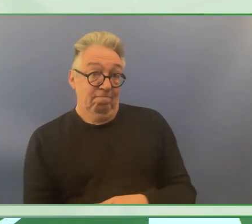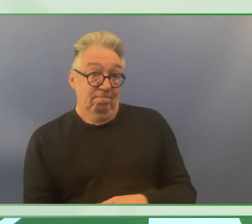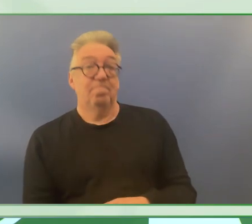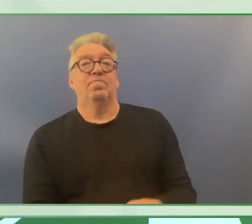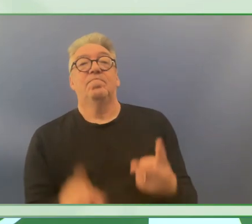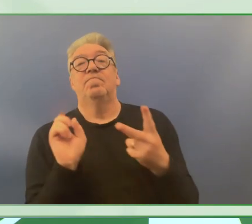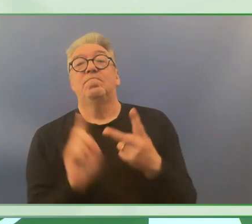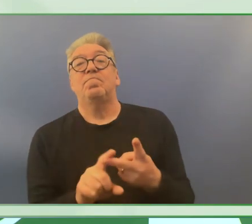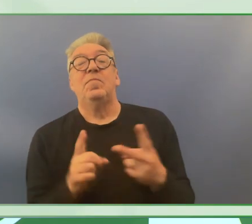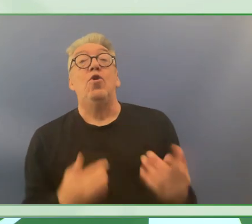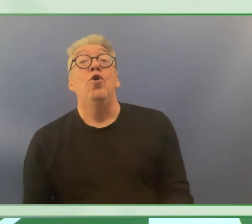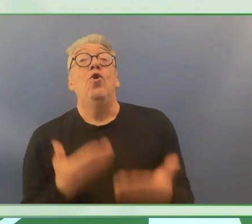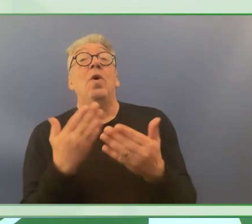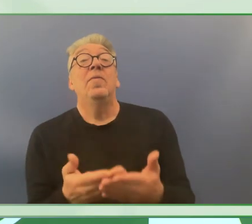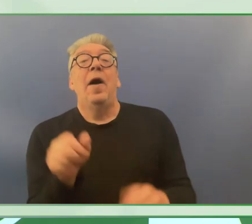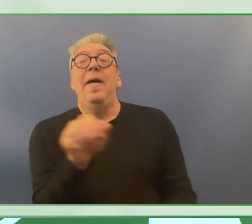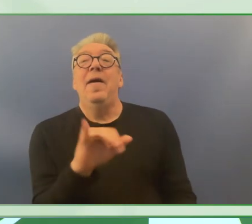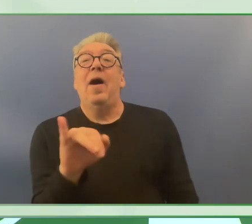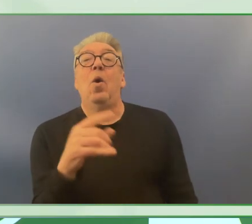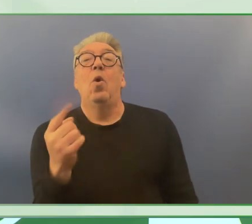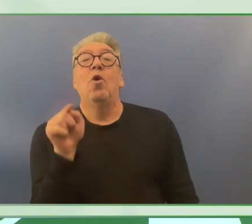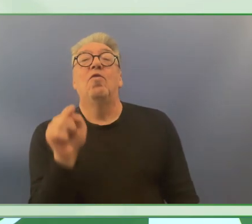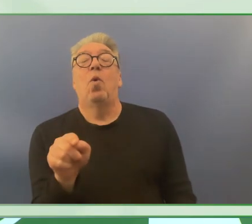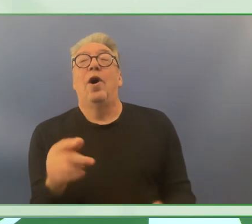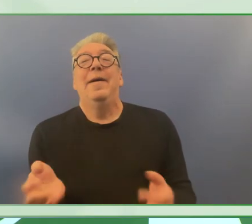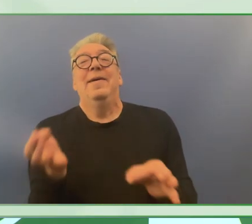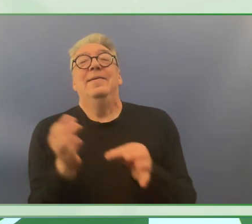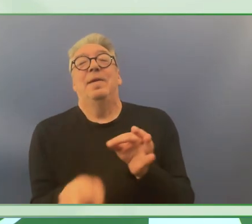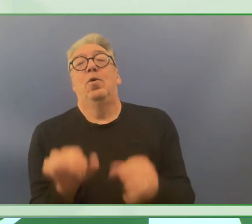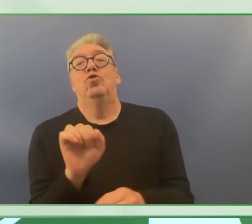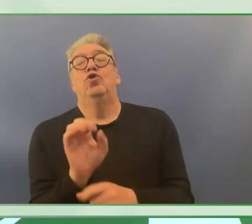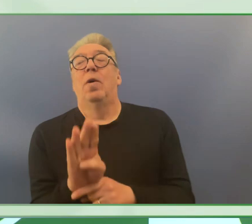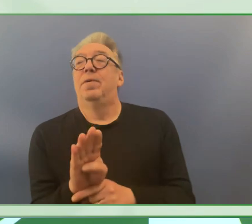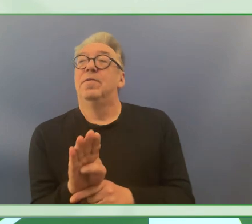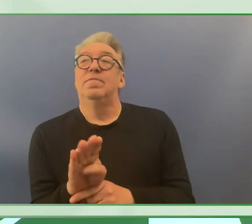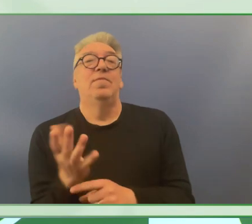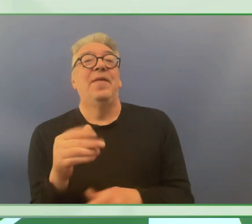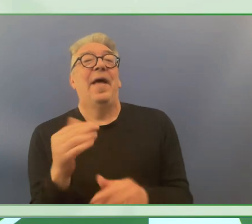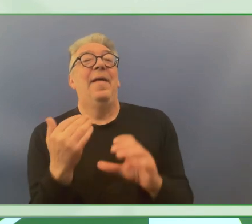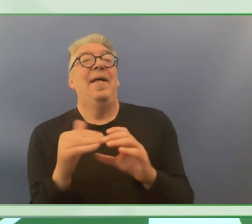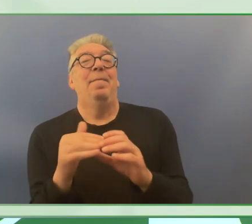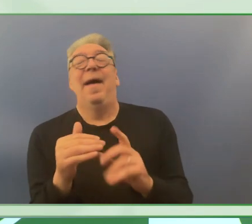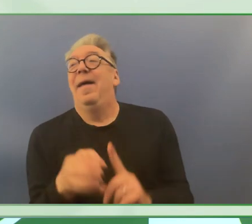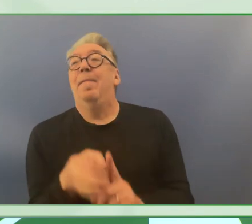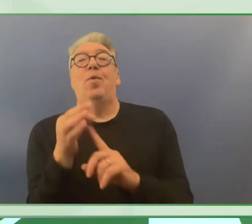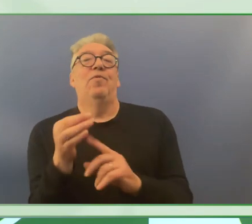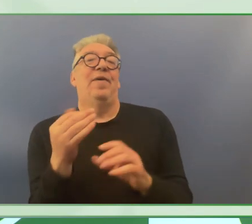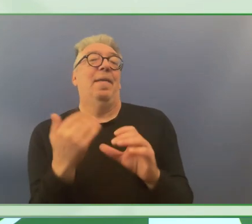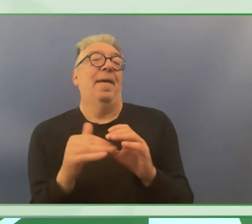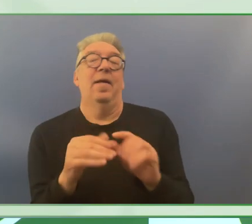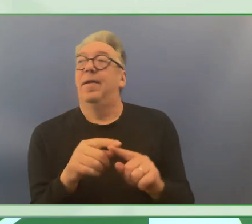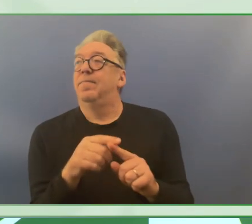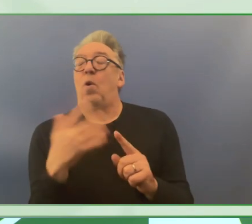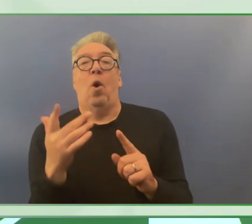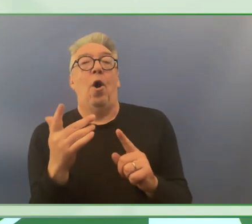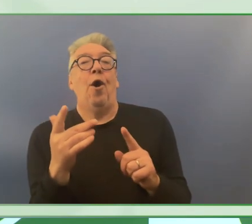that you use AI not just for low-value tasks like improving an email or writing a LinkedIn post, which